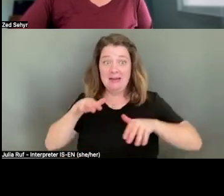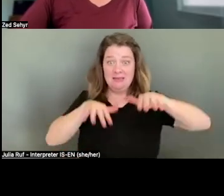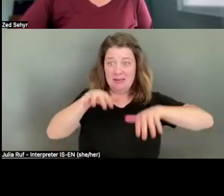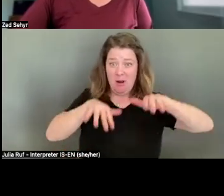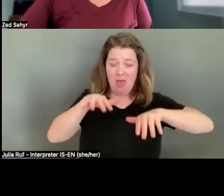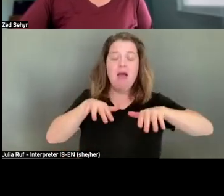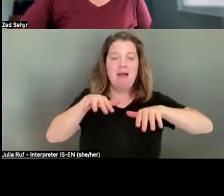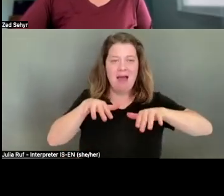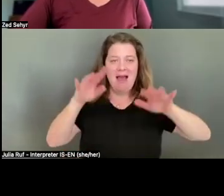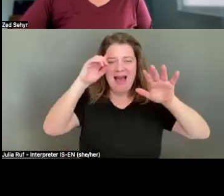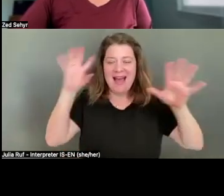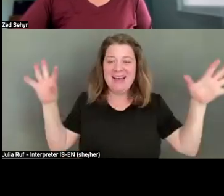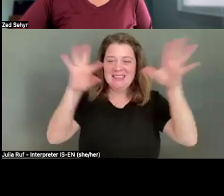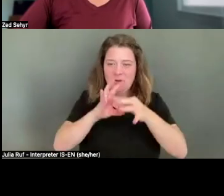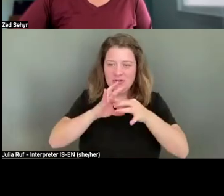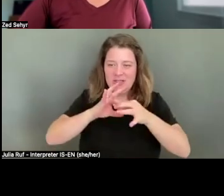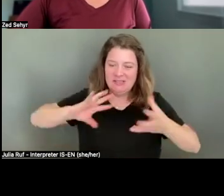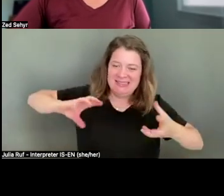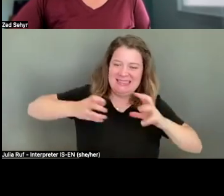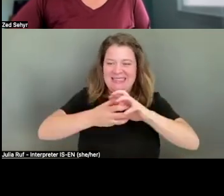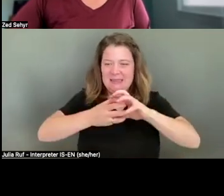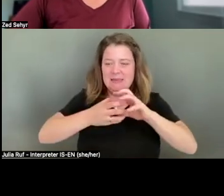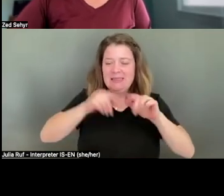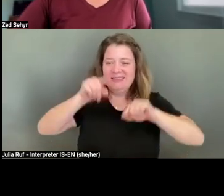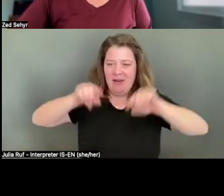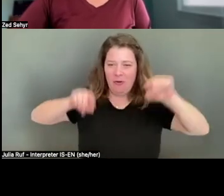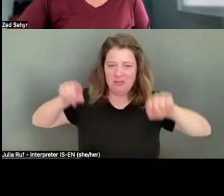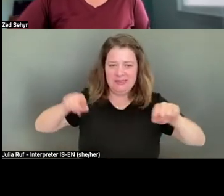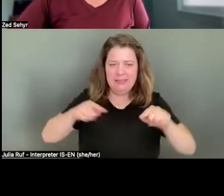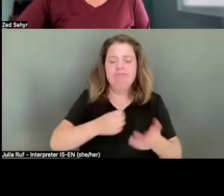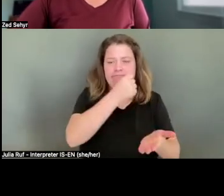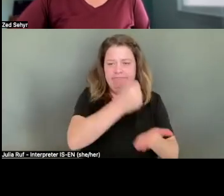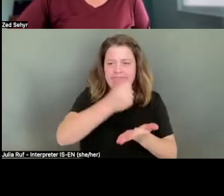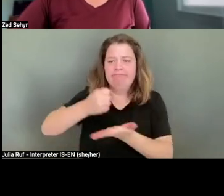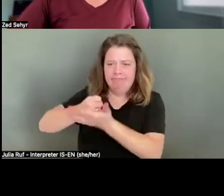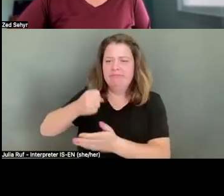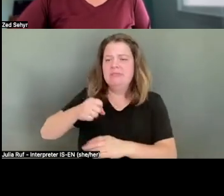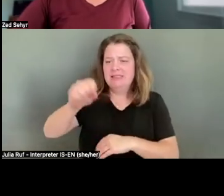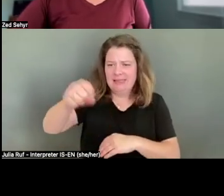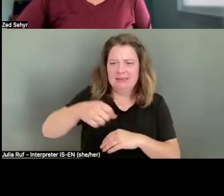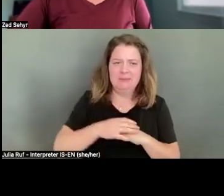association density and diversity. So this replicates existing work already.